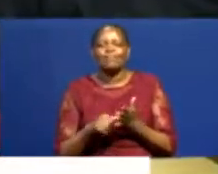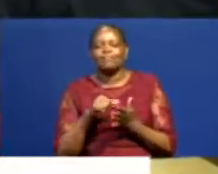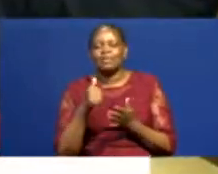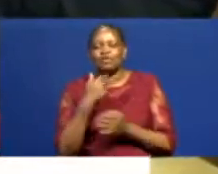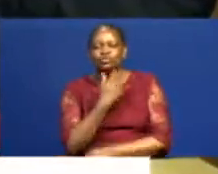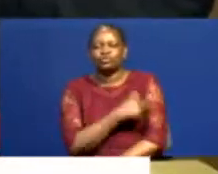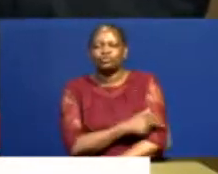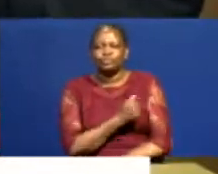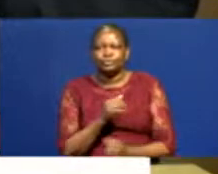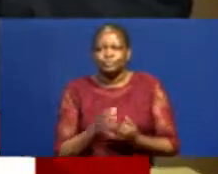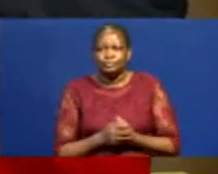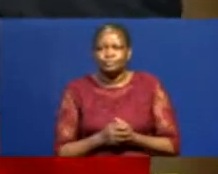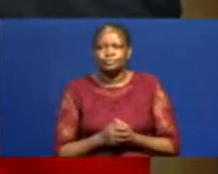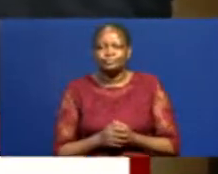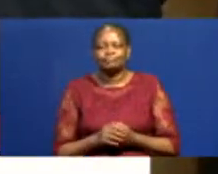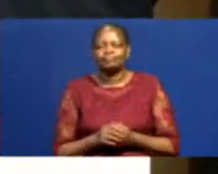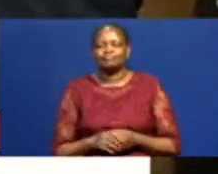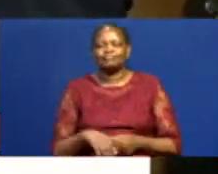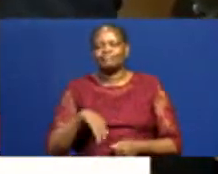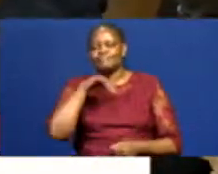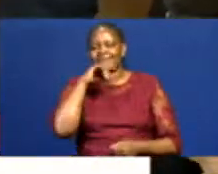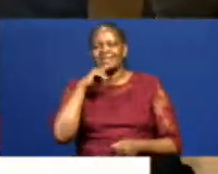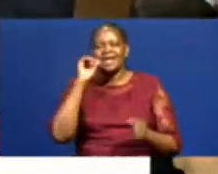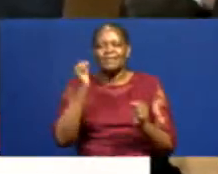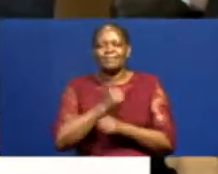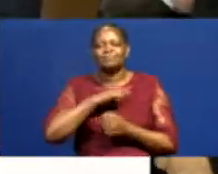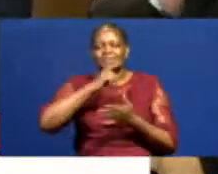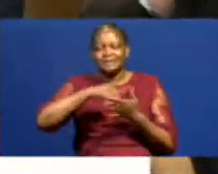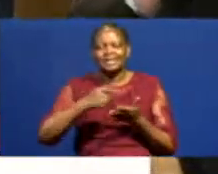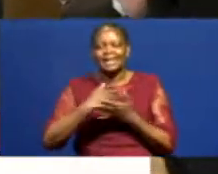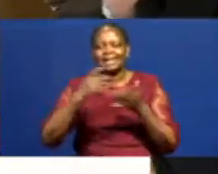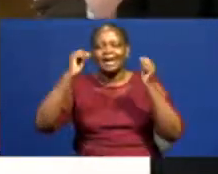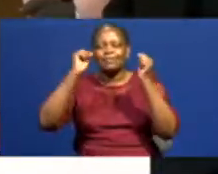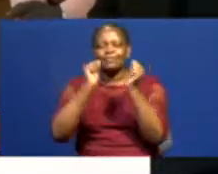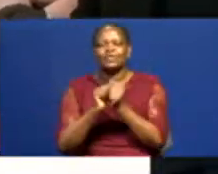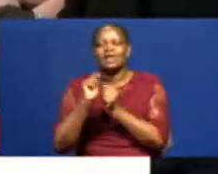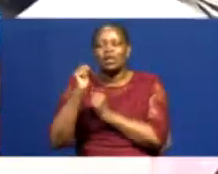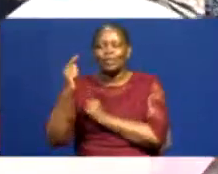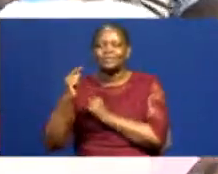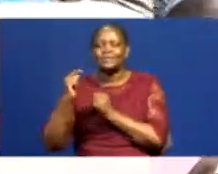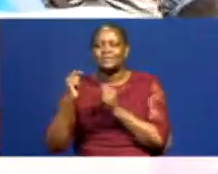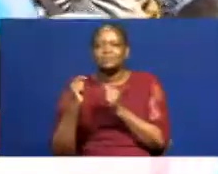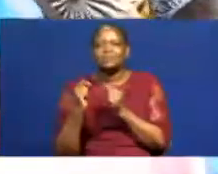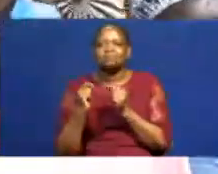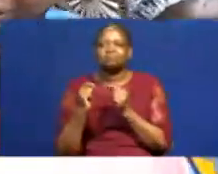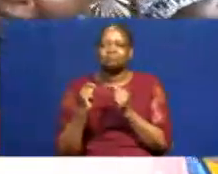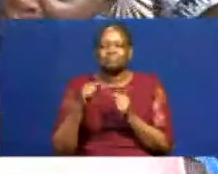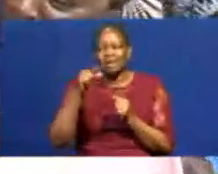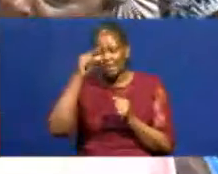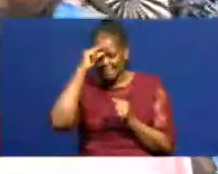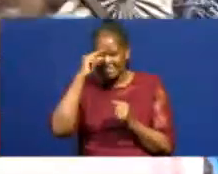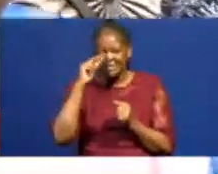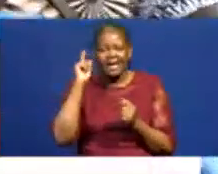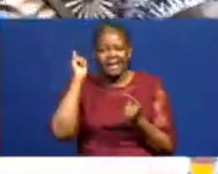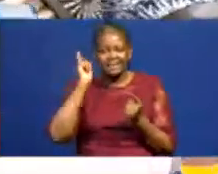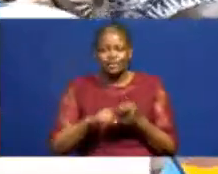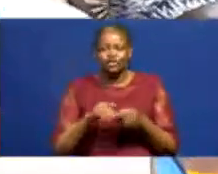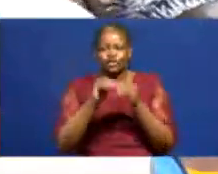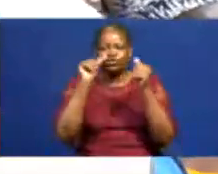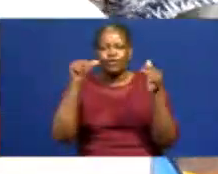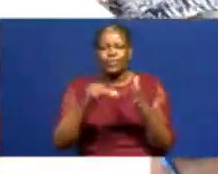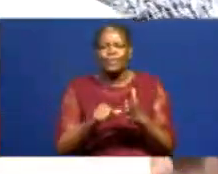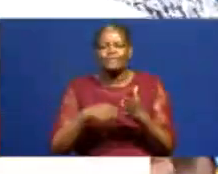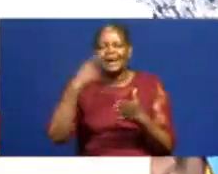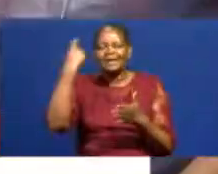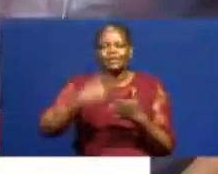they will not sign any bilateral agreement with the Kenya Kwanza administration unless the agreement addresses the issue of high cost of living which is bedeviling